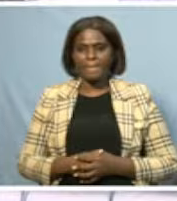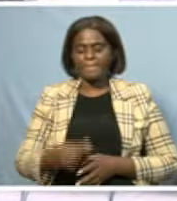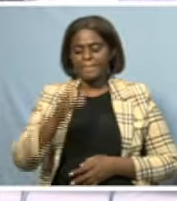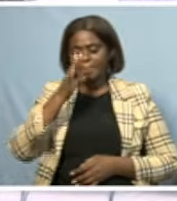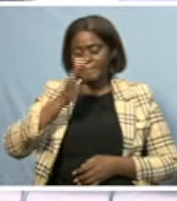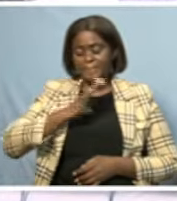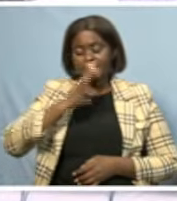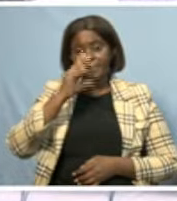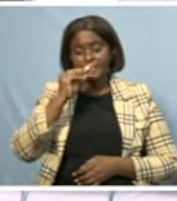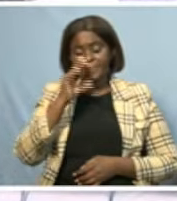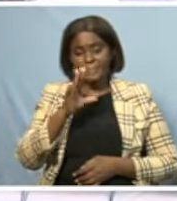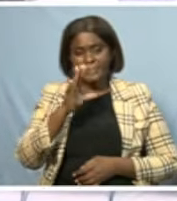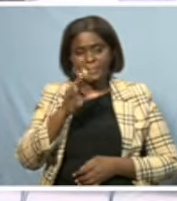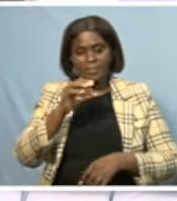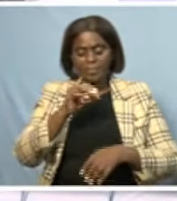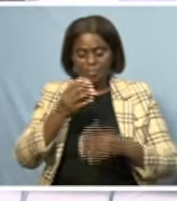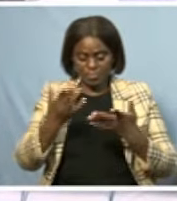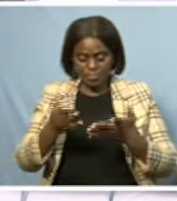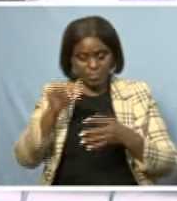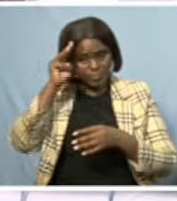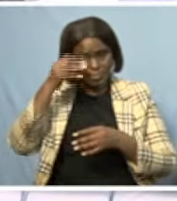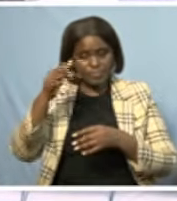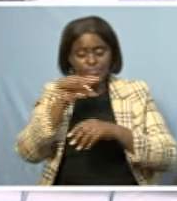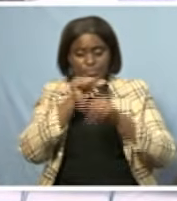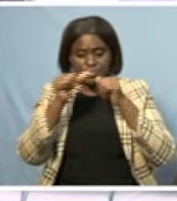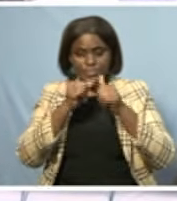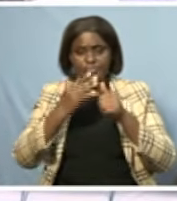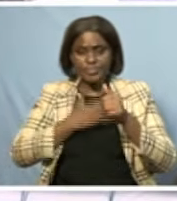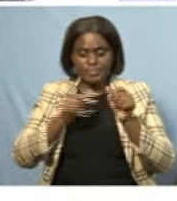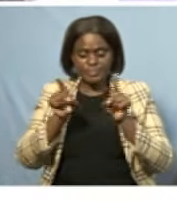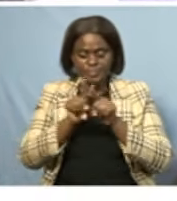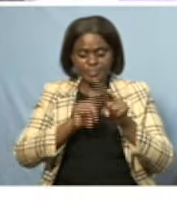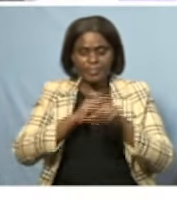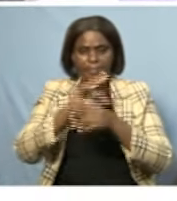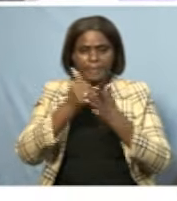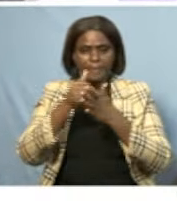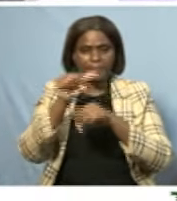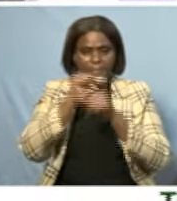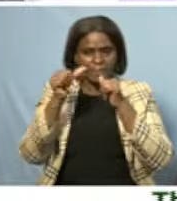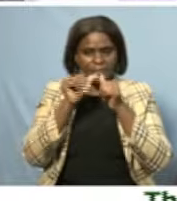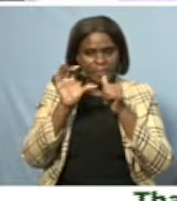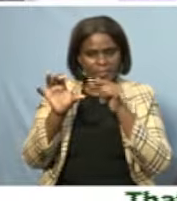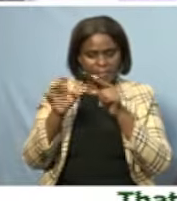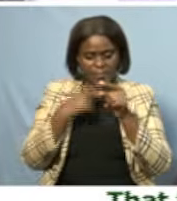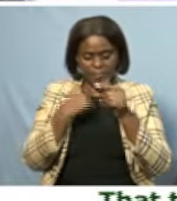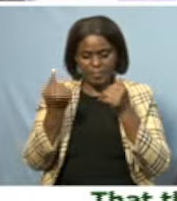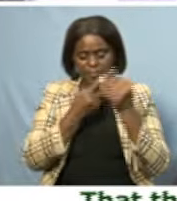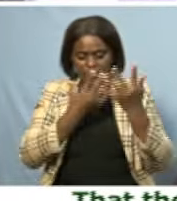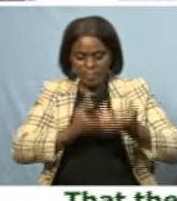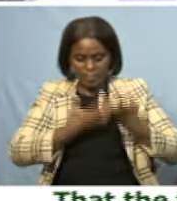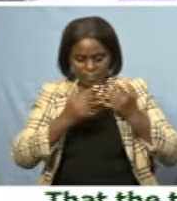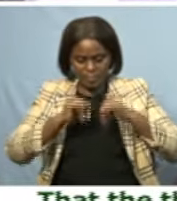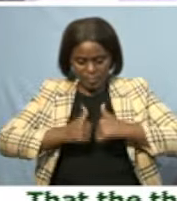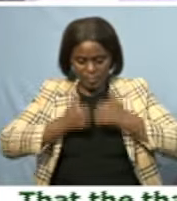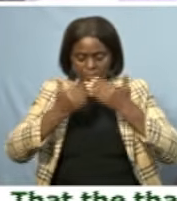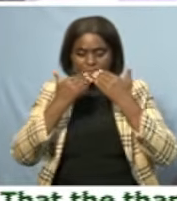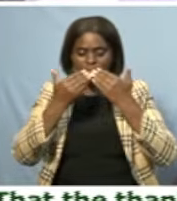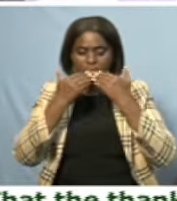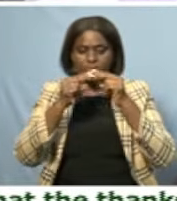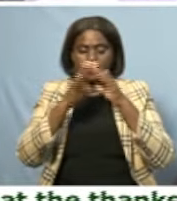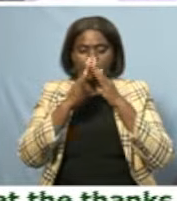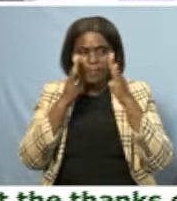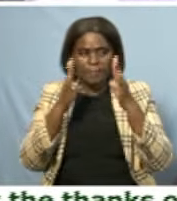Madam Speaker, on behalf of the Ministry of Agriculture and indeed the entire agriculture sector, I wish to express our profound